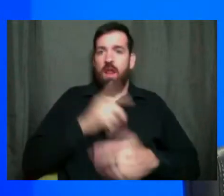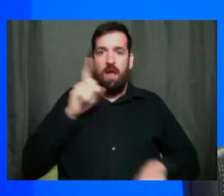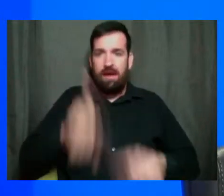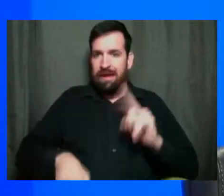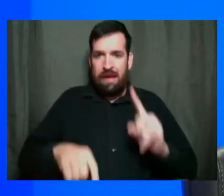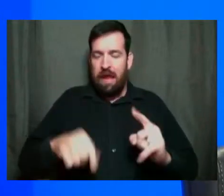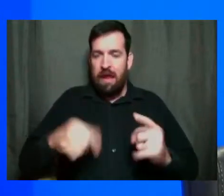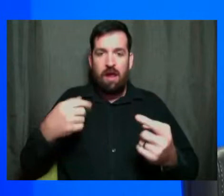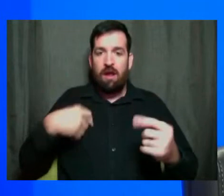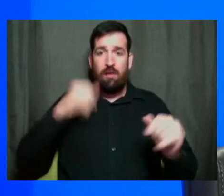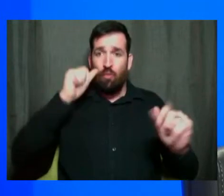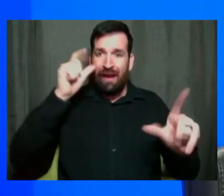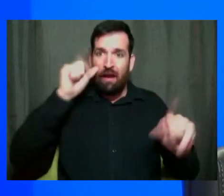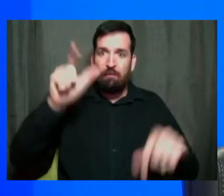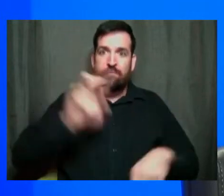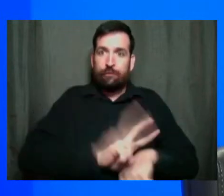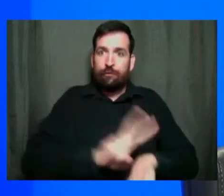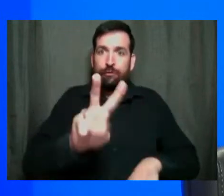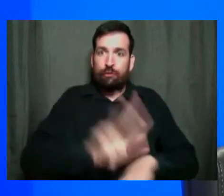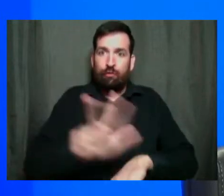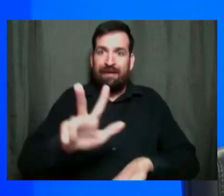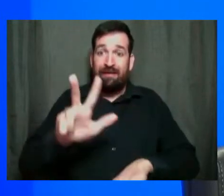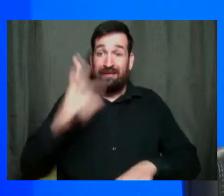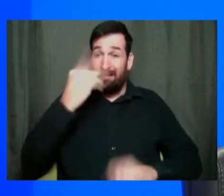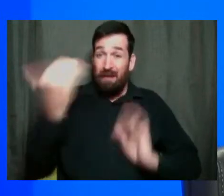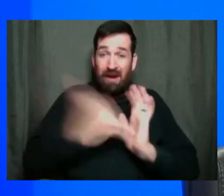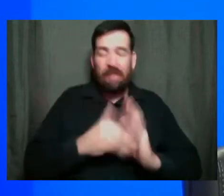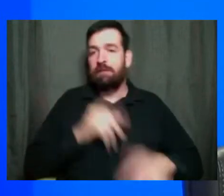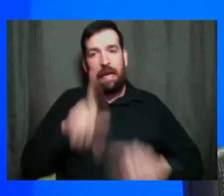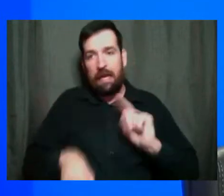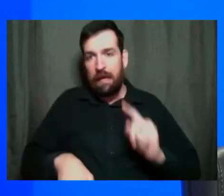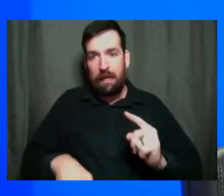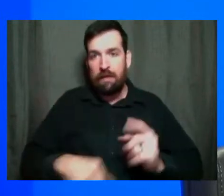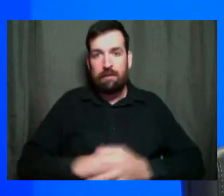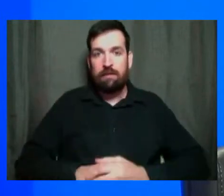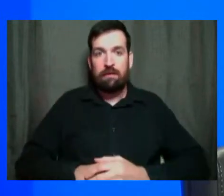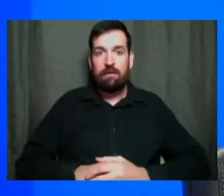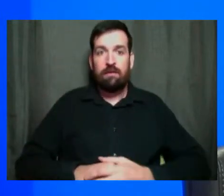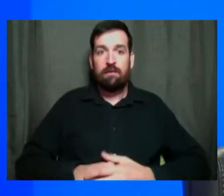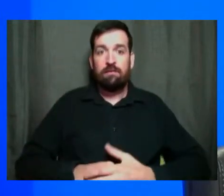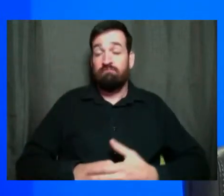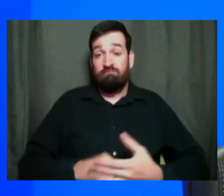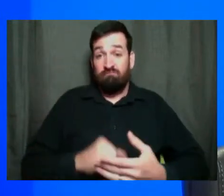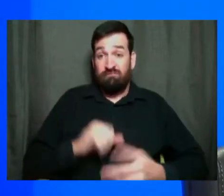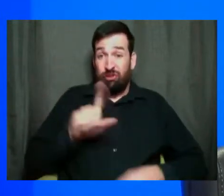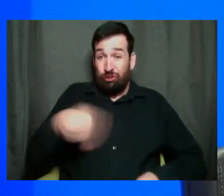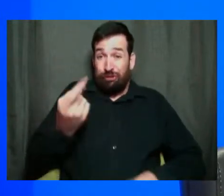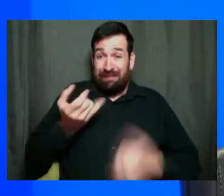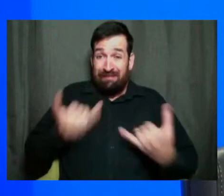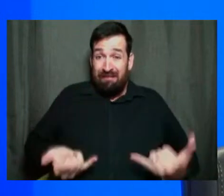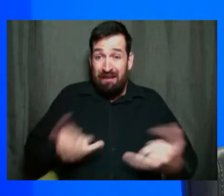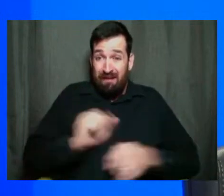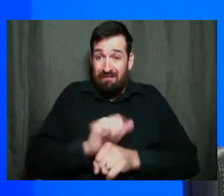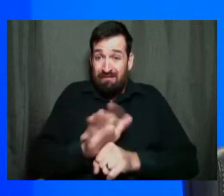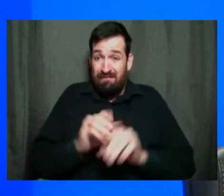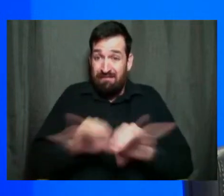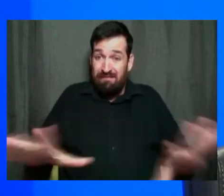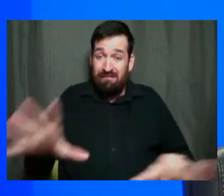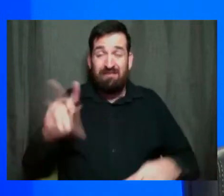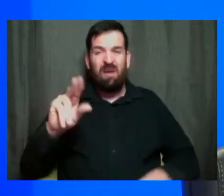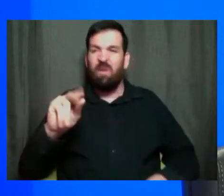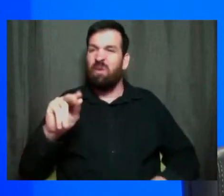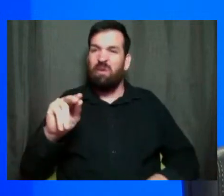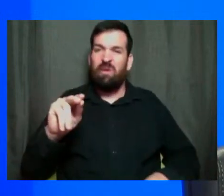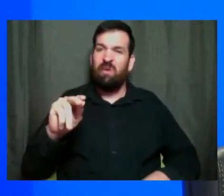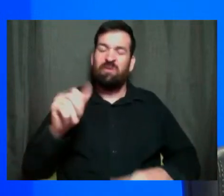2, 3 in the morning, can't go back to sleep. So, and it's not necessarily just this pandemic. Anytime you see a major,